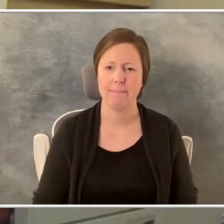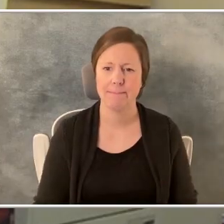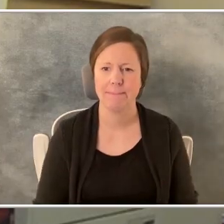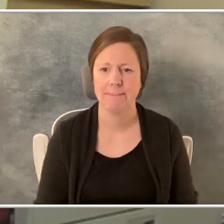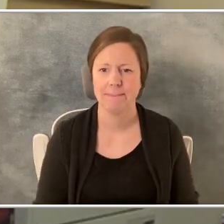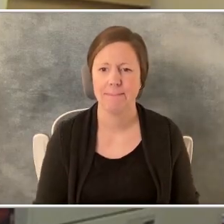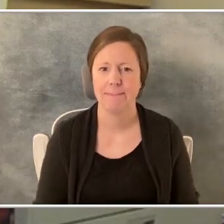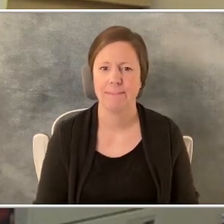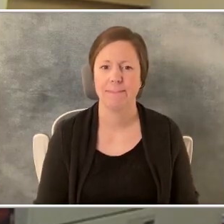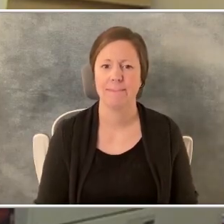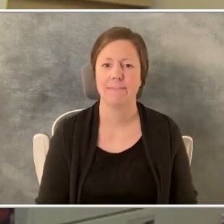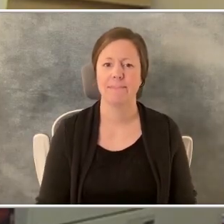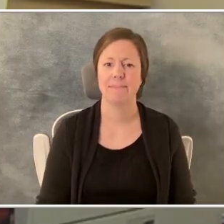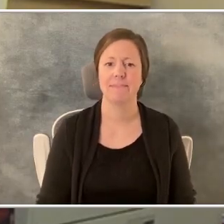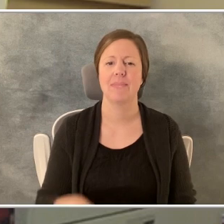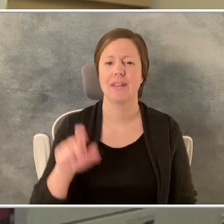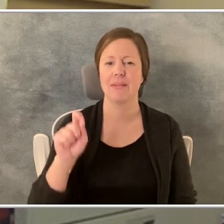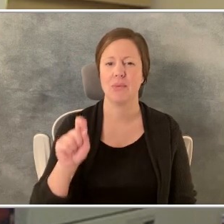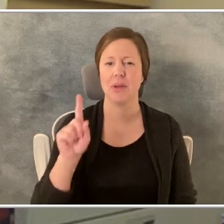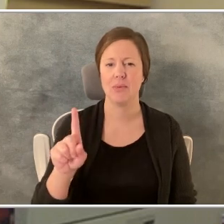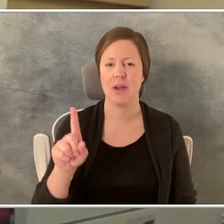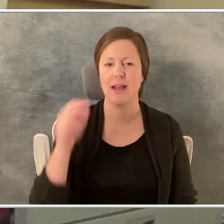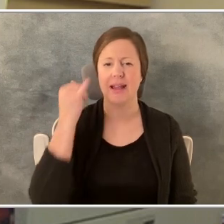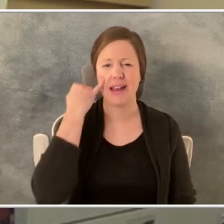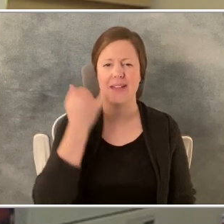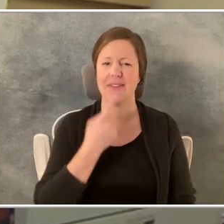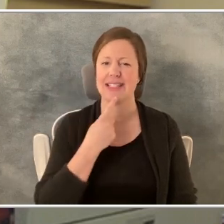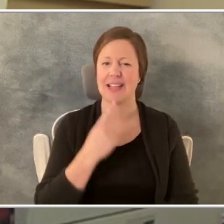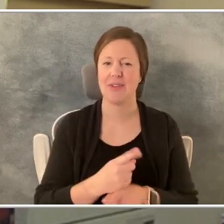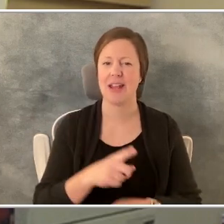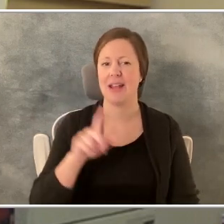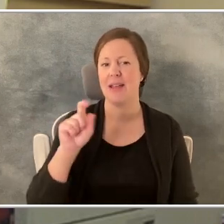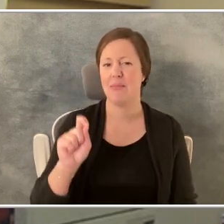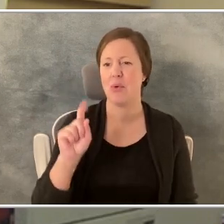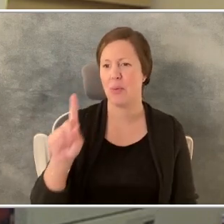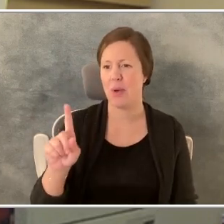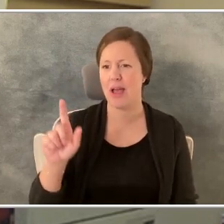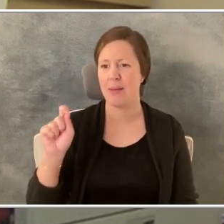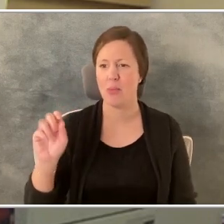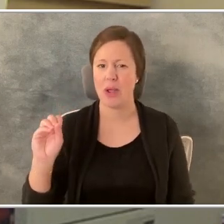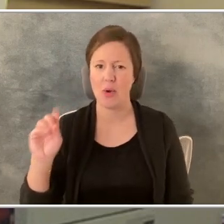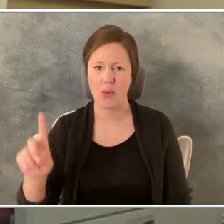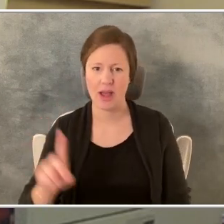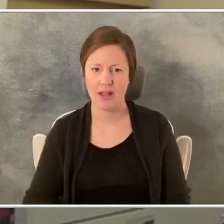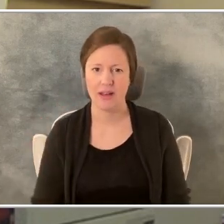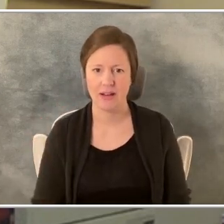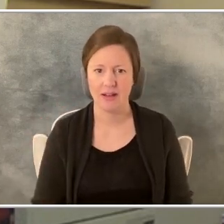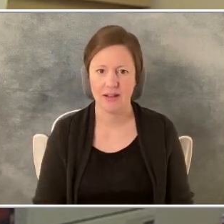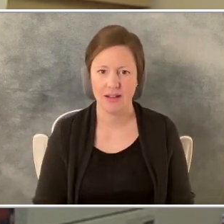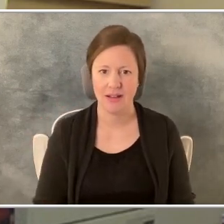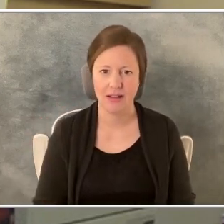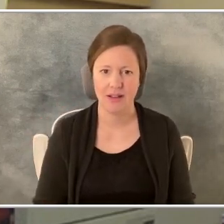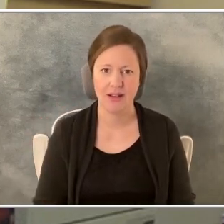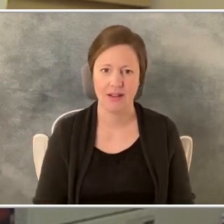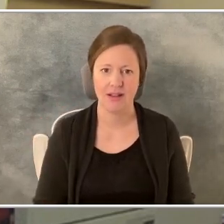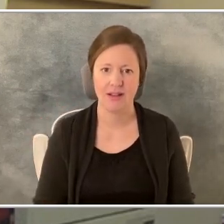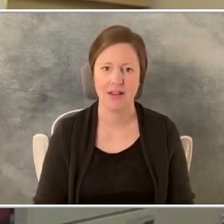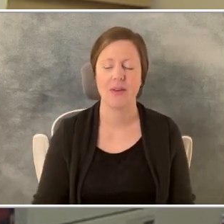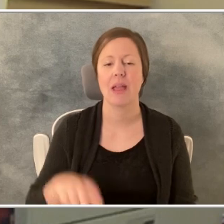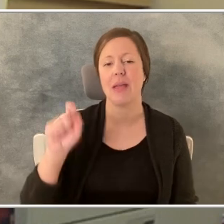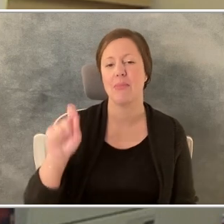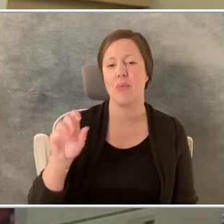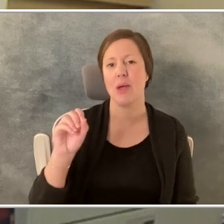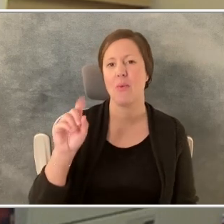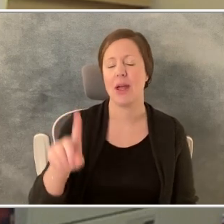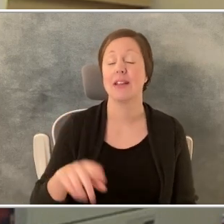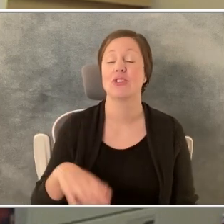If I say it correctly, it's 0.1. Is that correct? Or 0.01, 0.1? It was 0.4. Yeah, 0.01. So it was